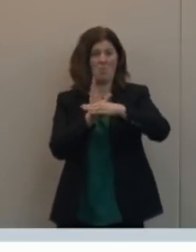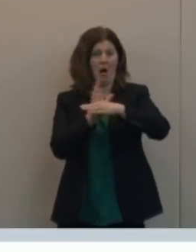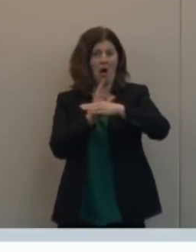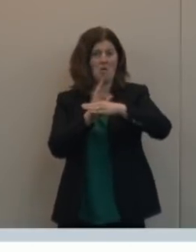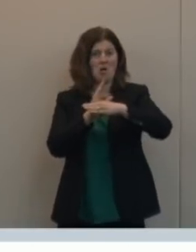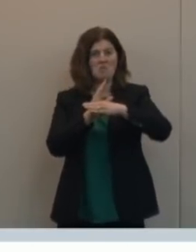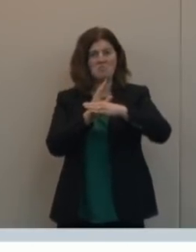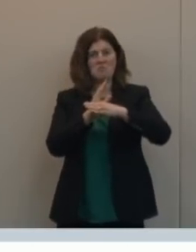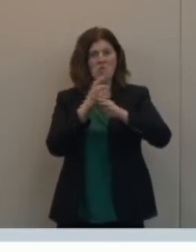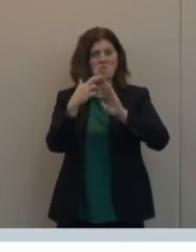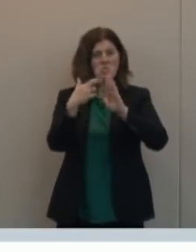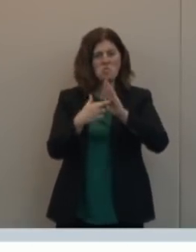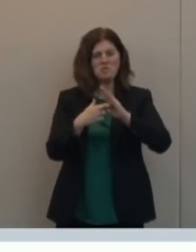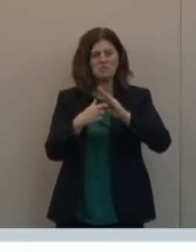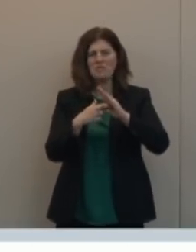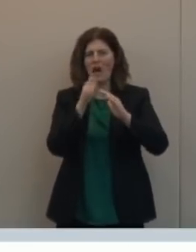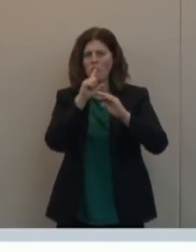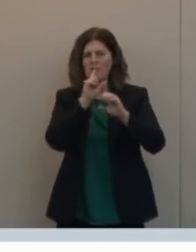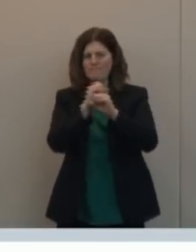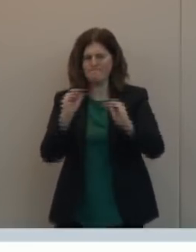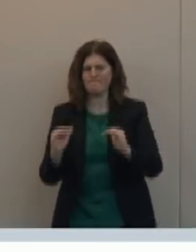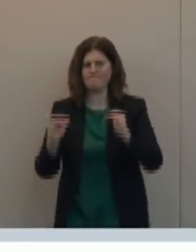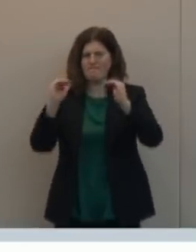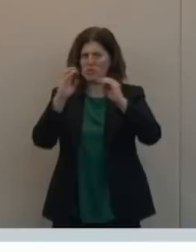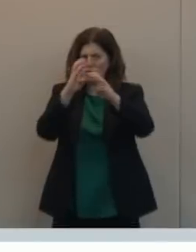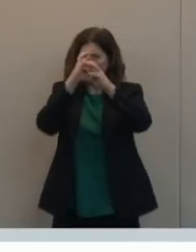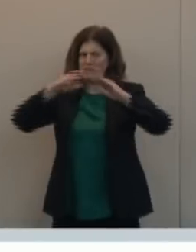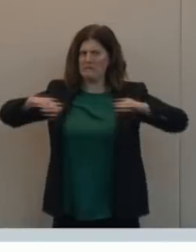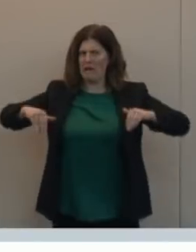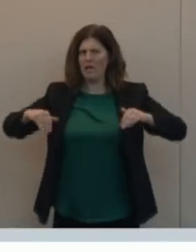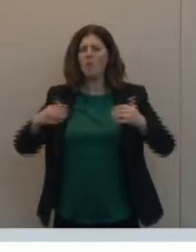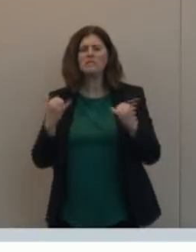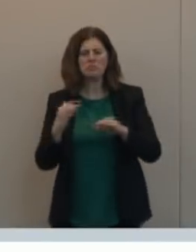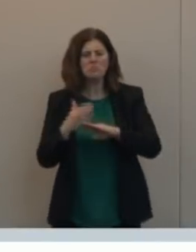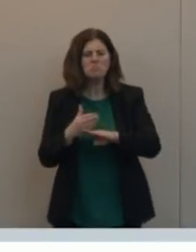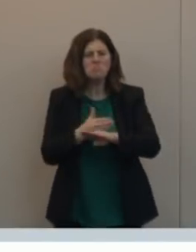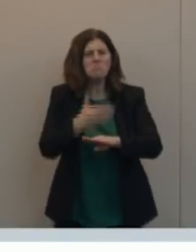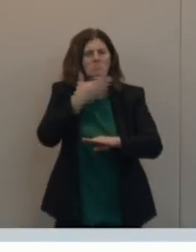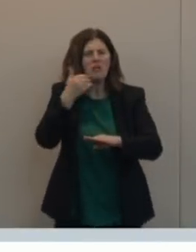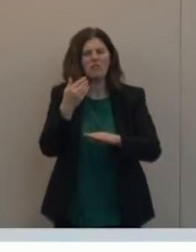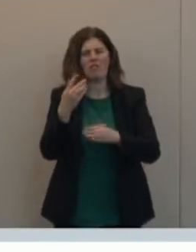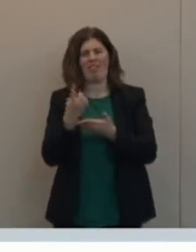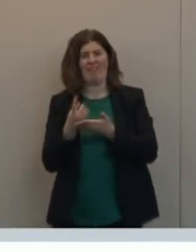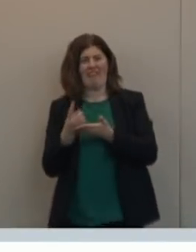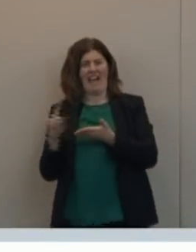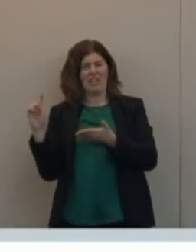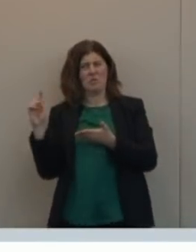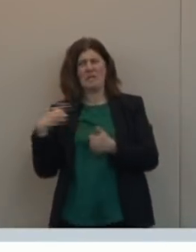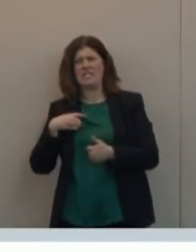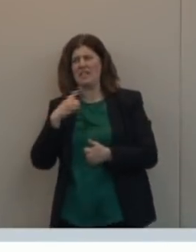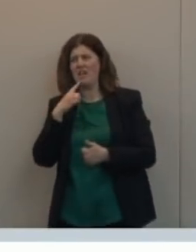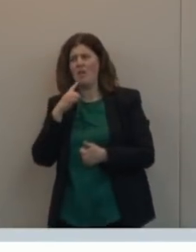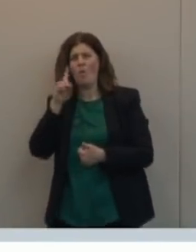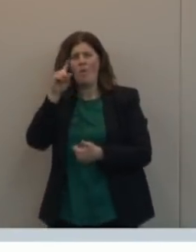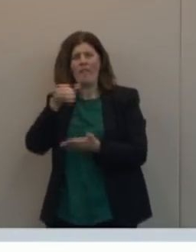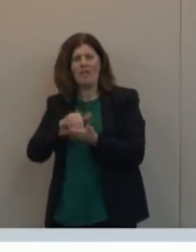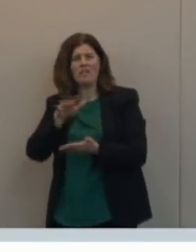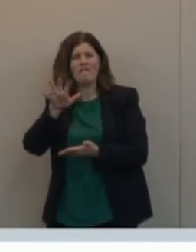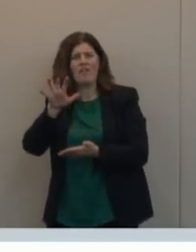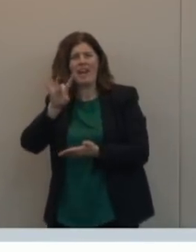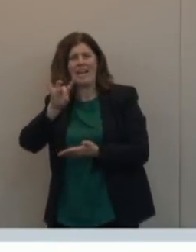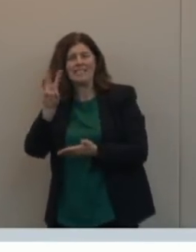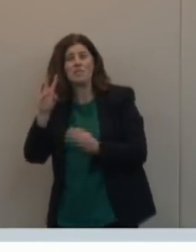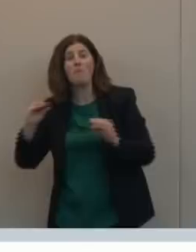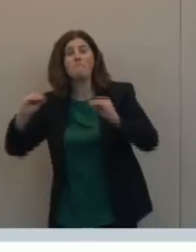not quite there yet, but we're making progress. You could see last week we said we were going to need 1,586 more